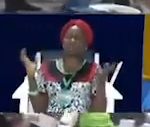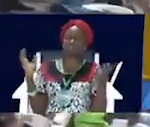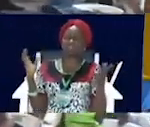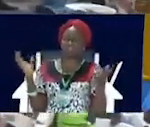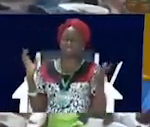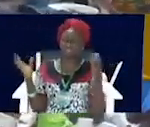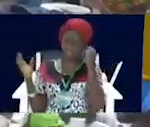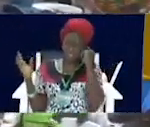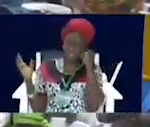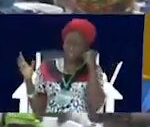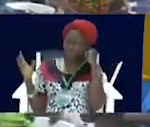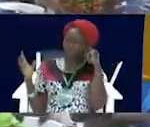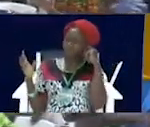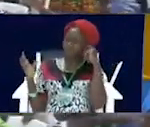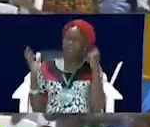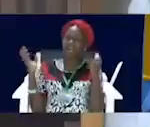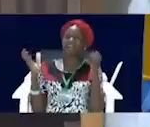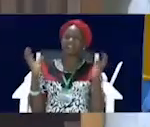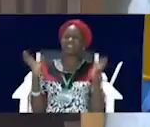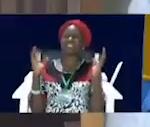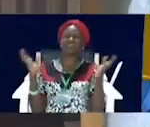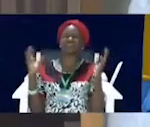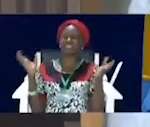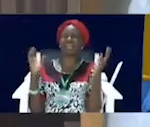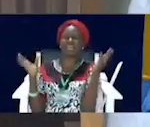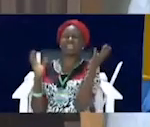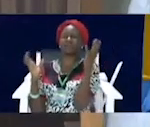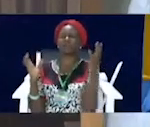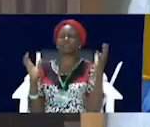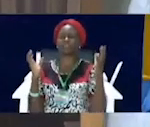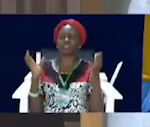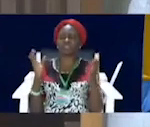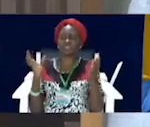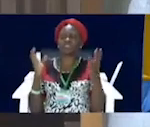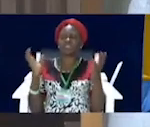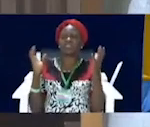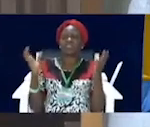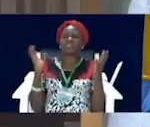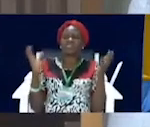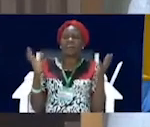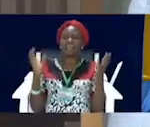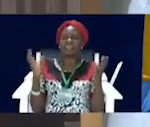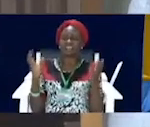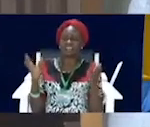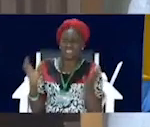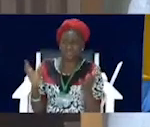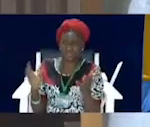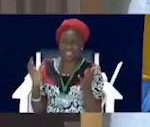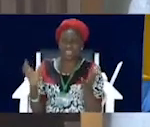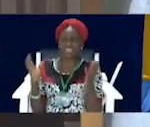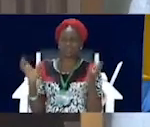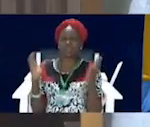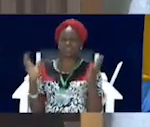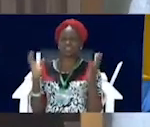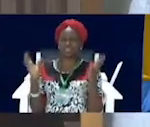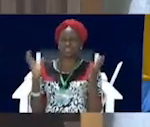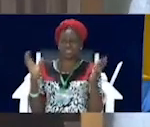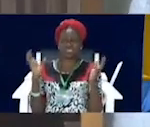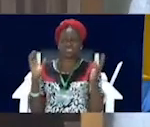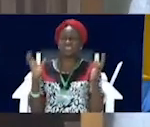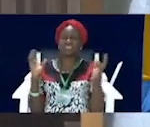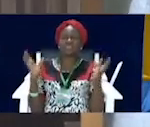Shinde. Ekeke Runde Ramoko Shake Runde Ramaka Tunde Ramoko Runde Keremoko Shake